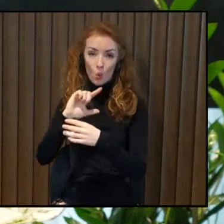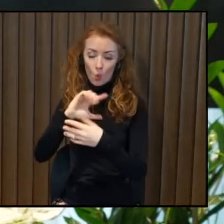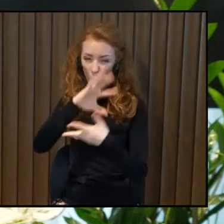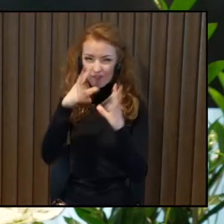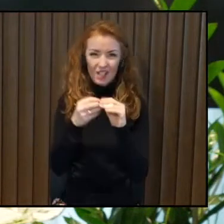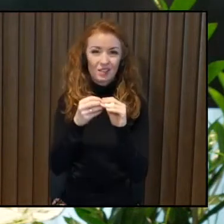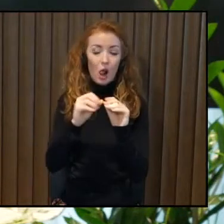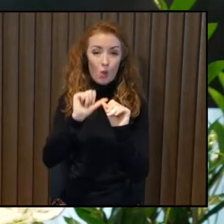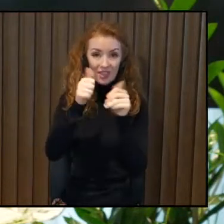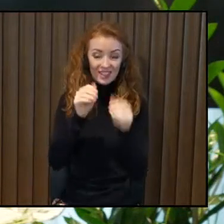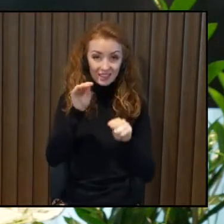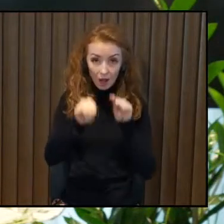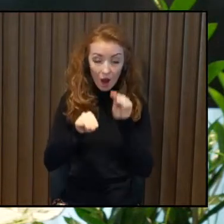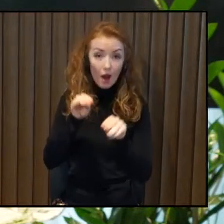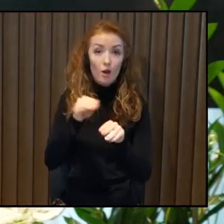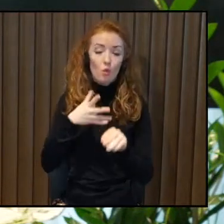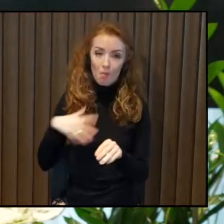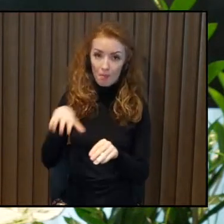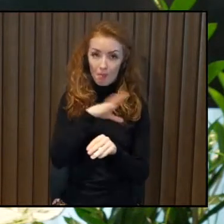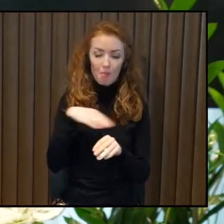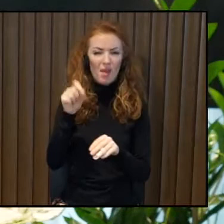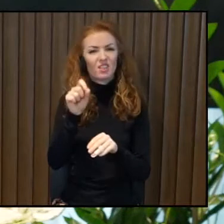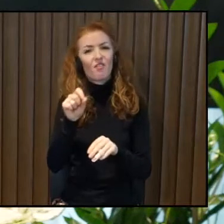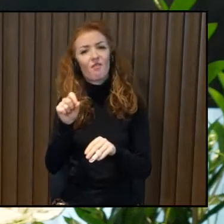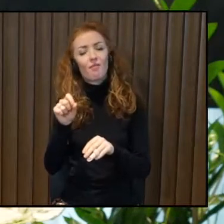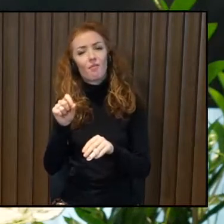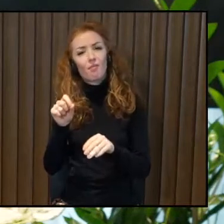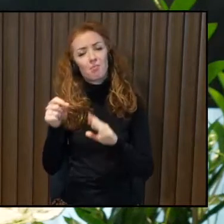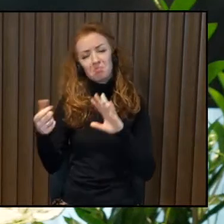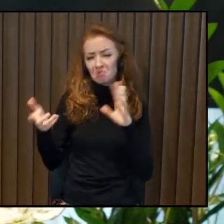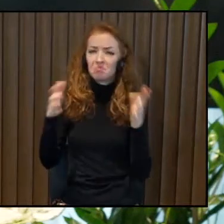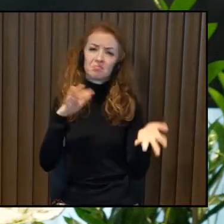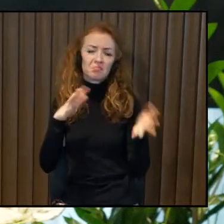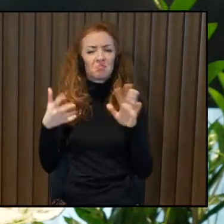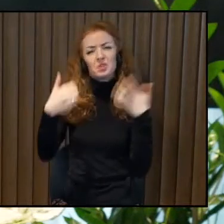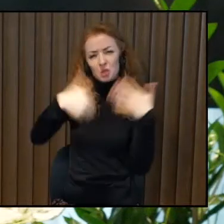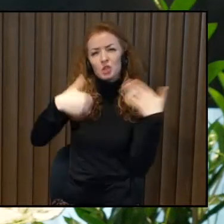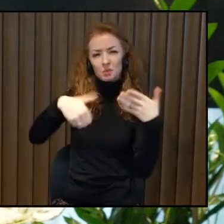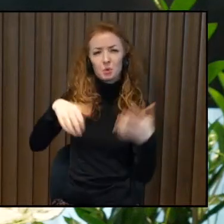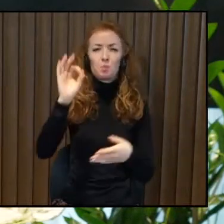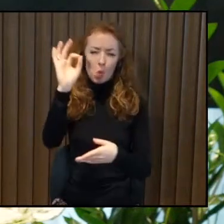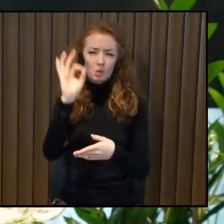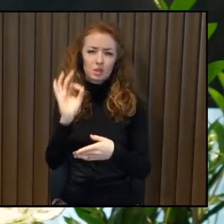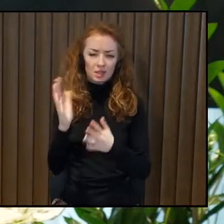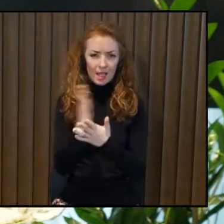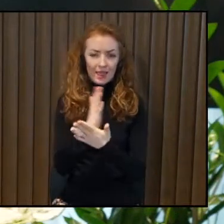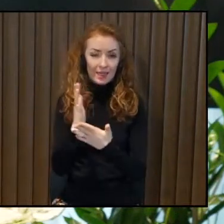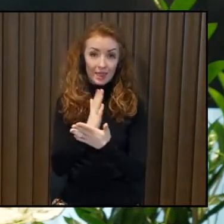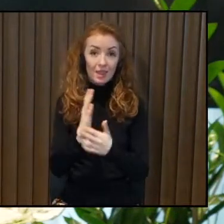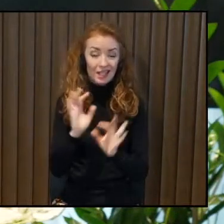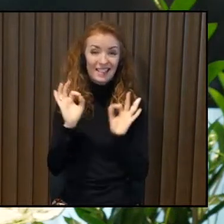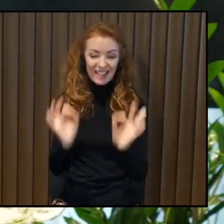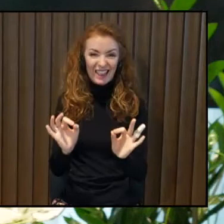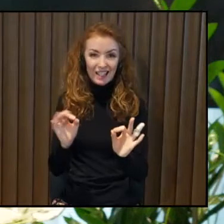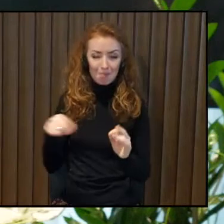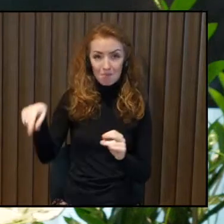let's say, in 2/3 of situations, so 60% are actually dedicated to people with